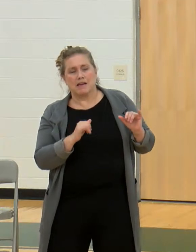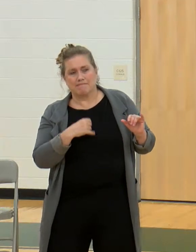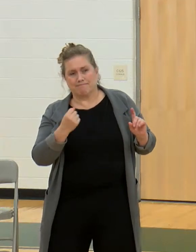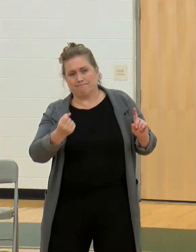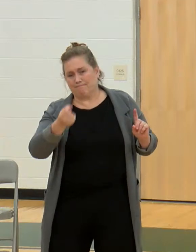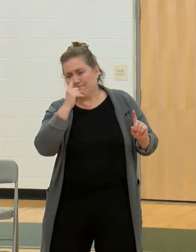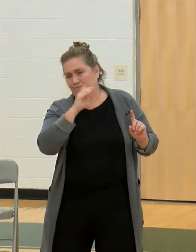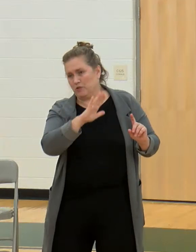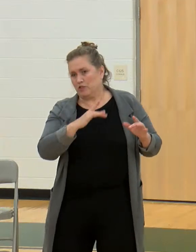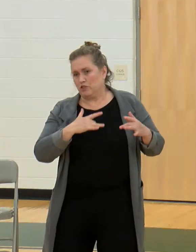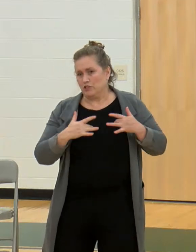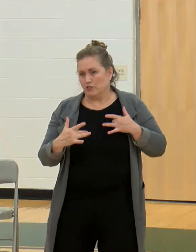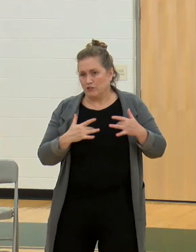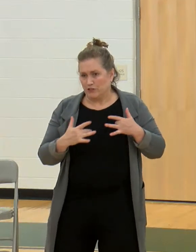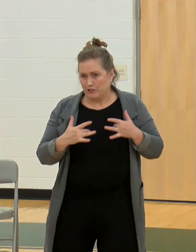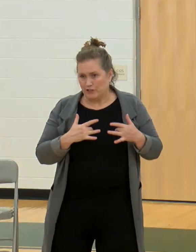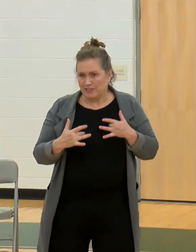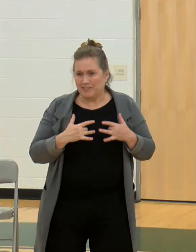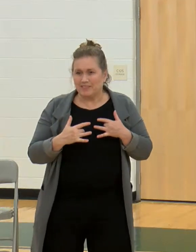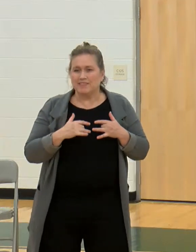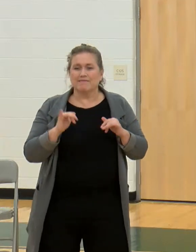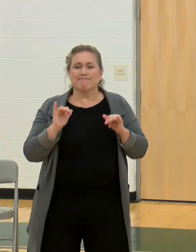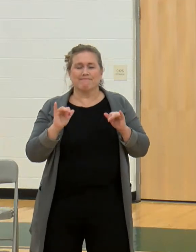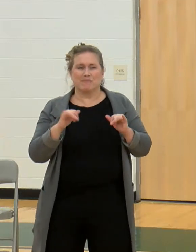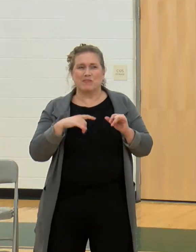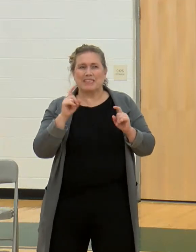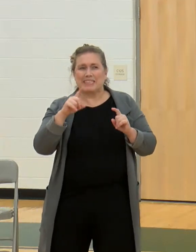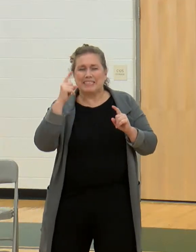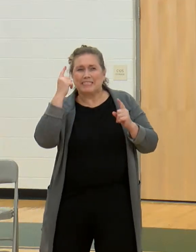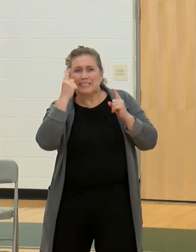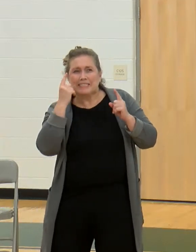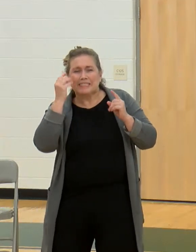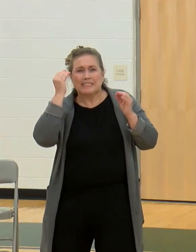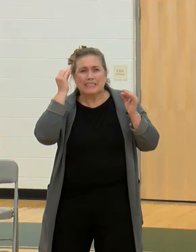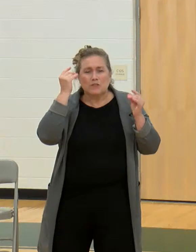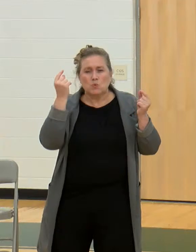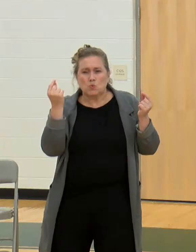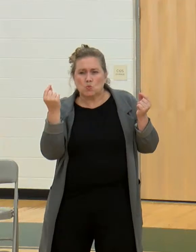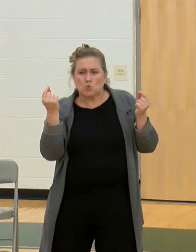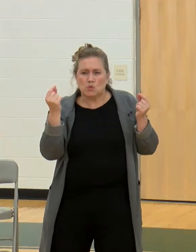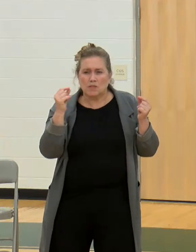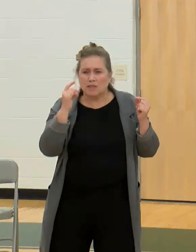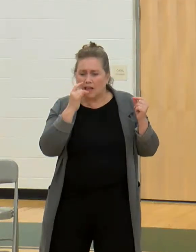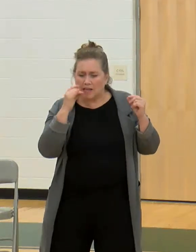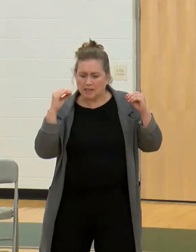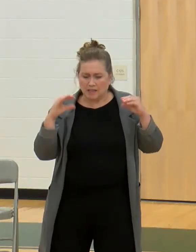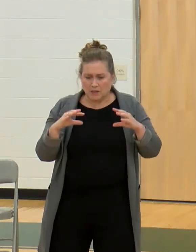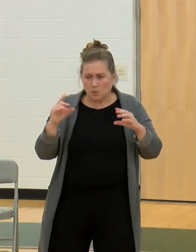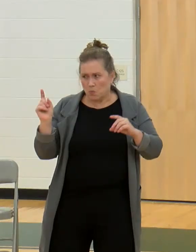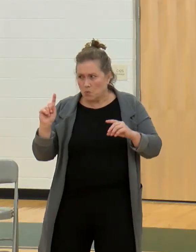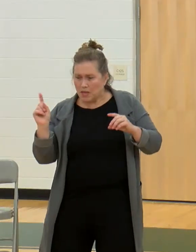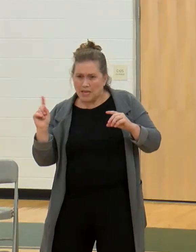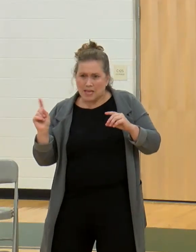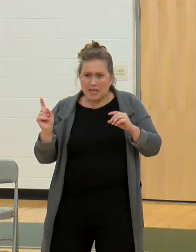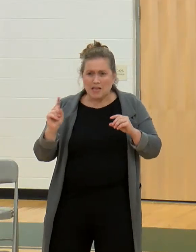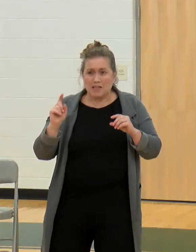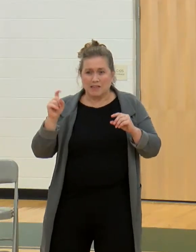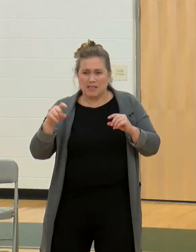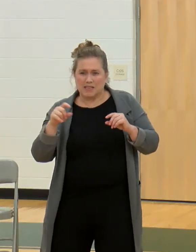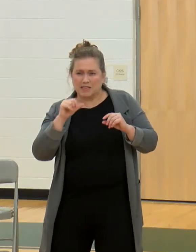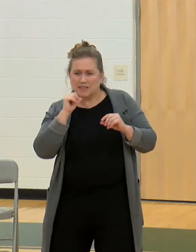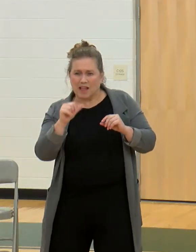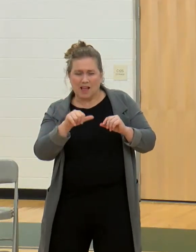including shielding and focusing the light where it's needed and not on adjacent properties, for